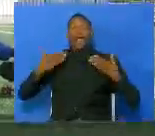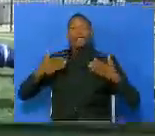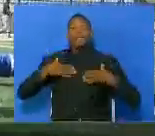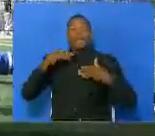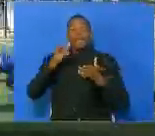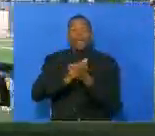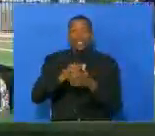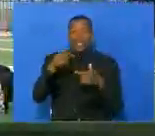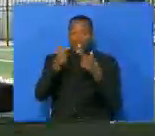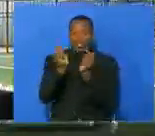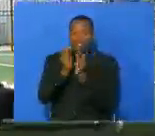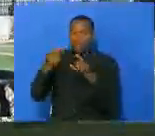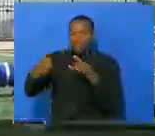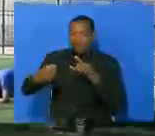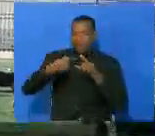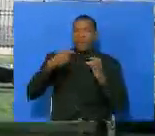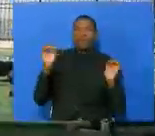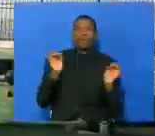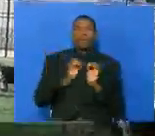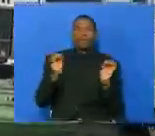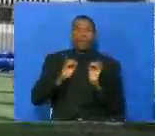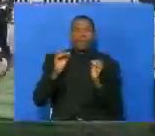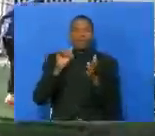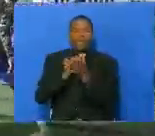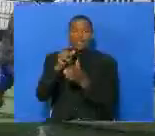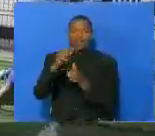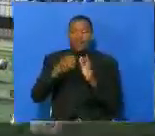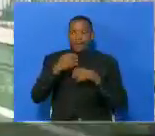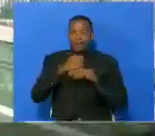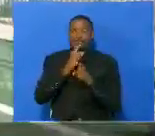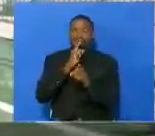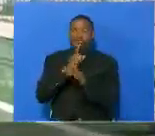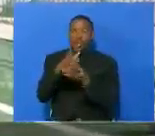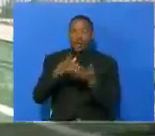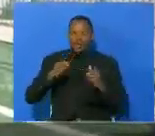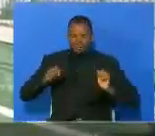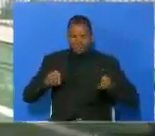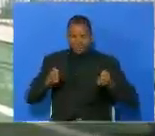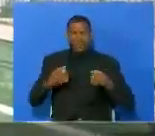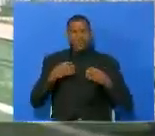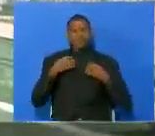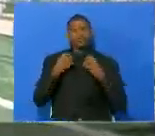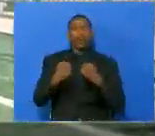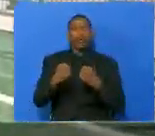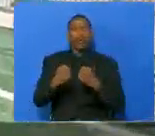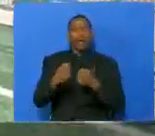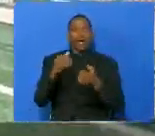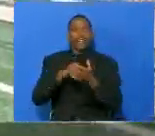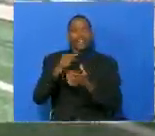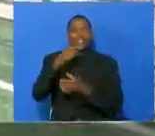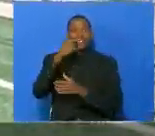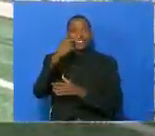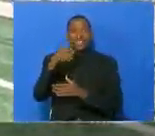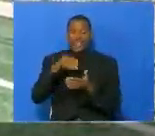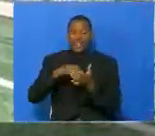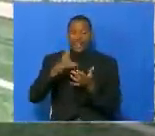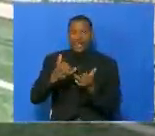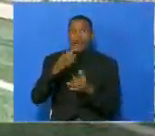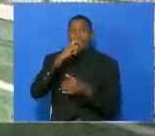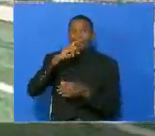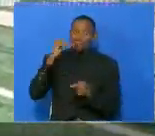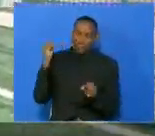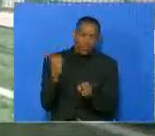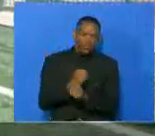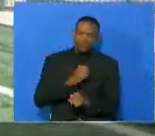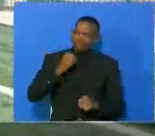sa nosiwa mo metshamekong ka bobedi, mme seo se supa fa a na le lemorago la popota. Darosa a re jaanong ba tshwanetse go bereka go